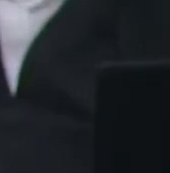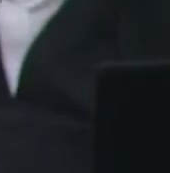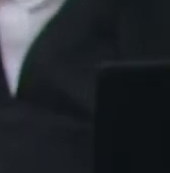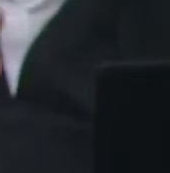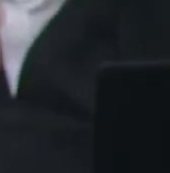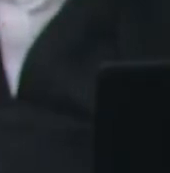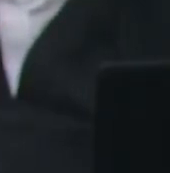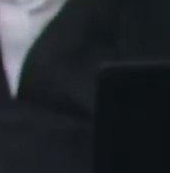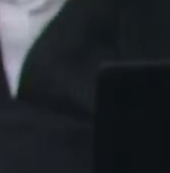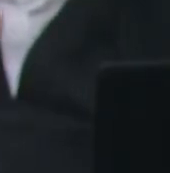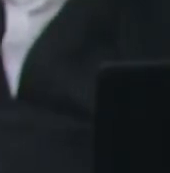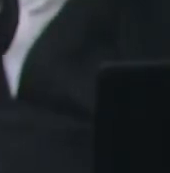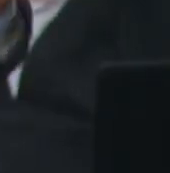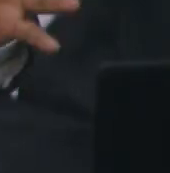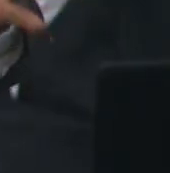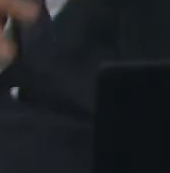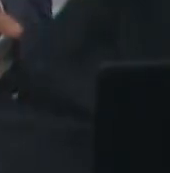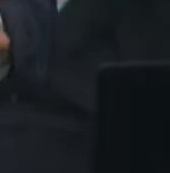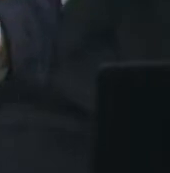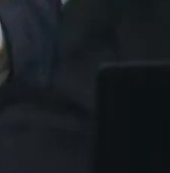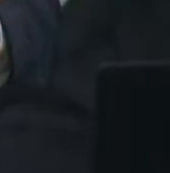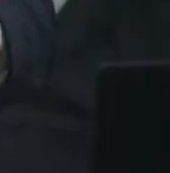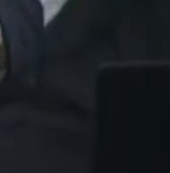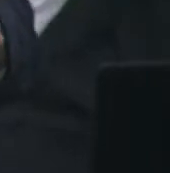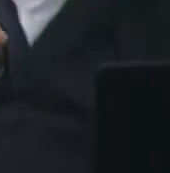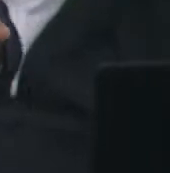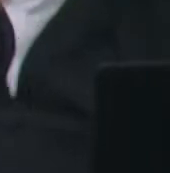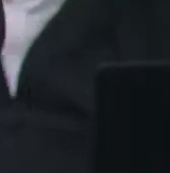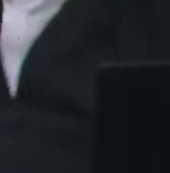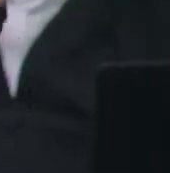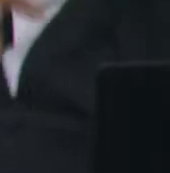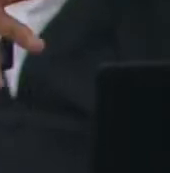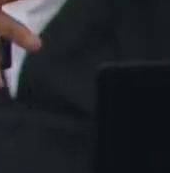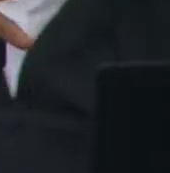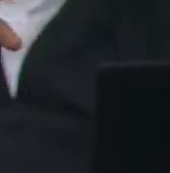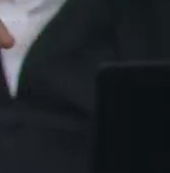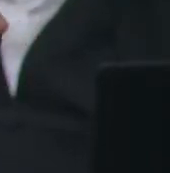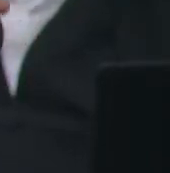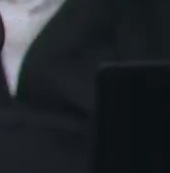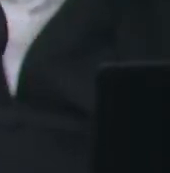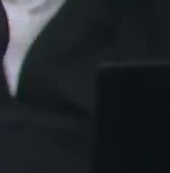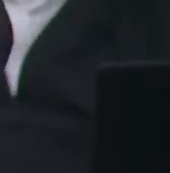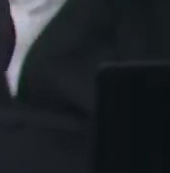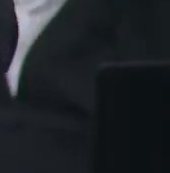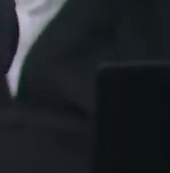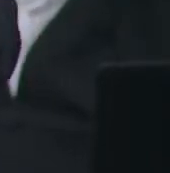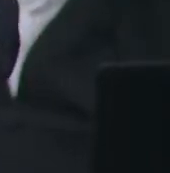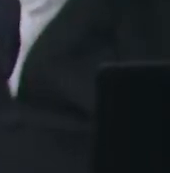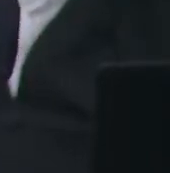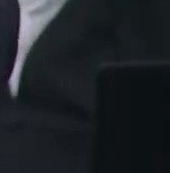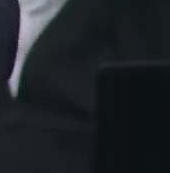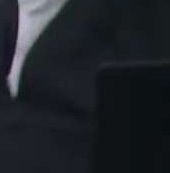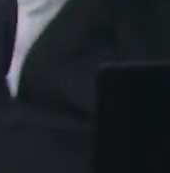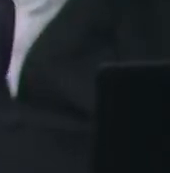Now, what we've said we would do, we would move away from the harder state of disaster